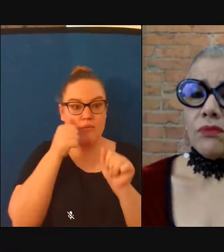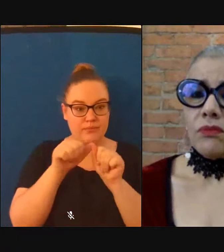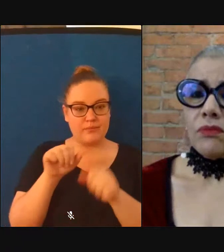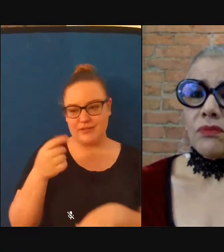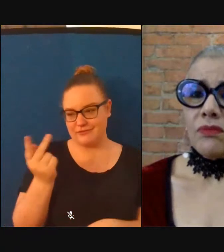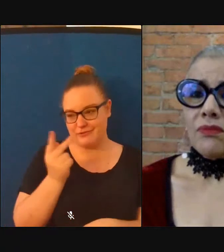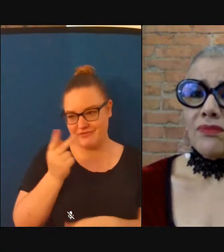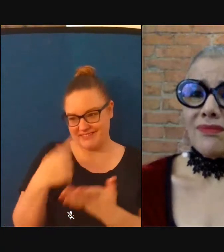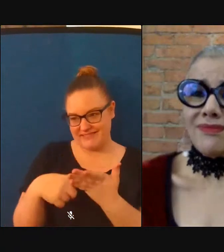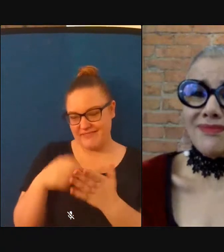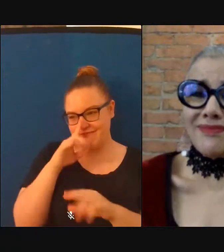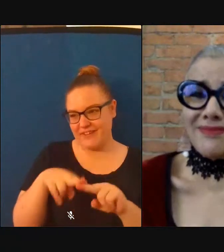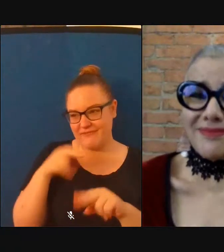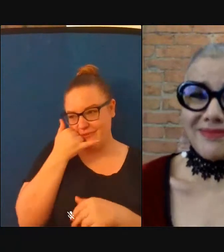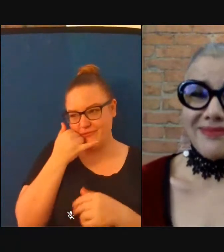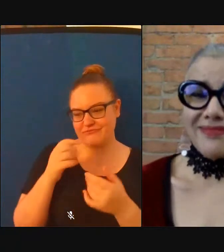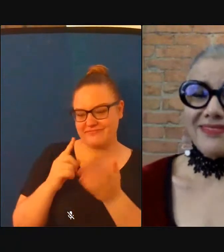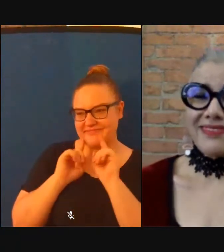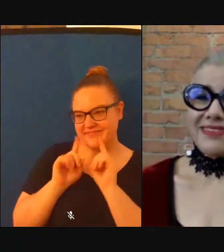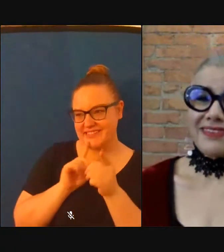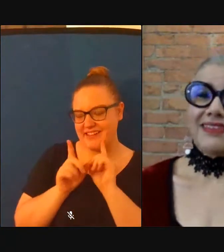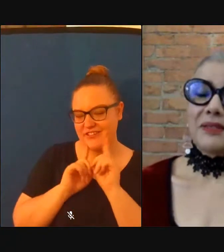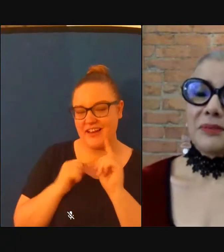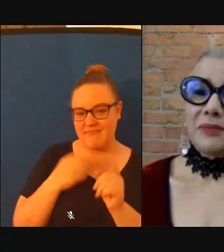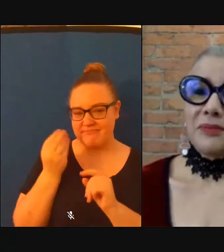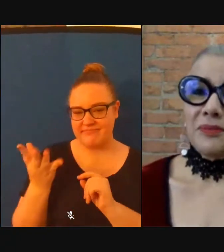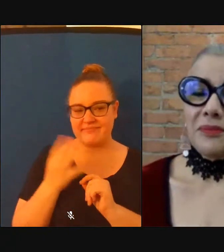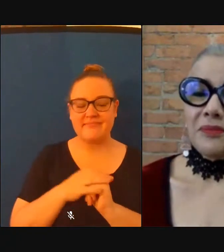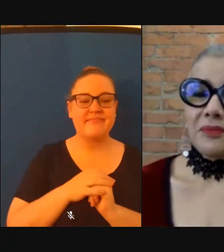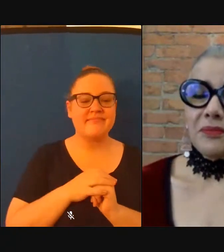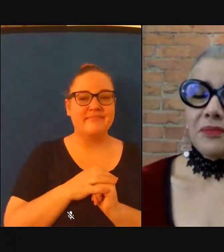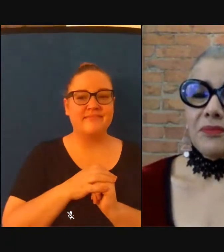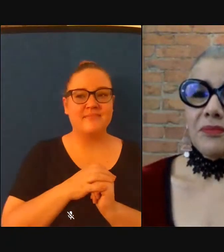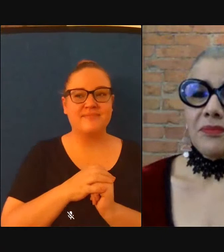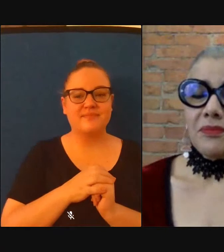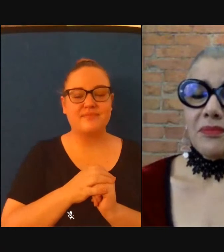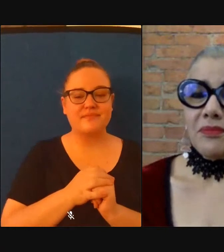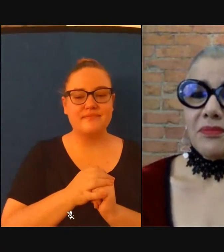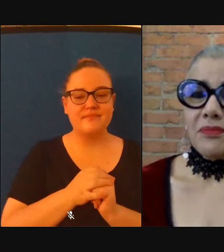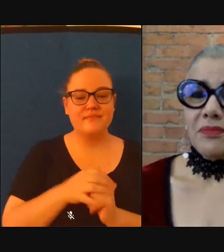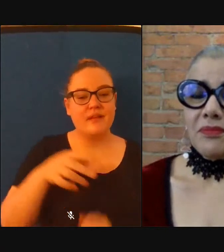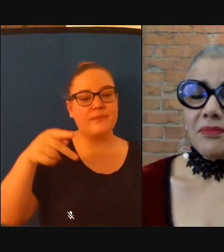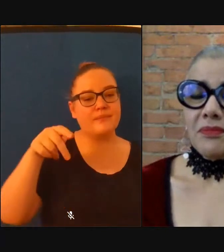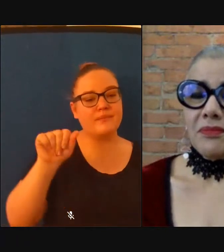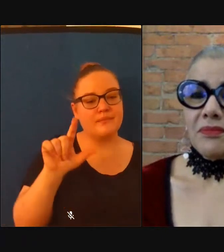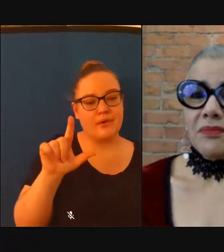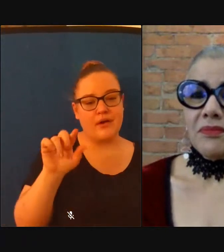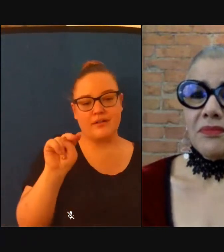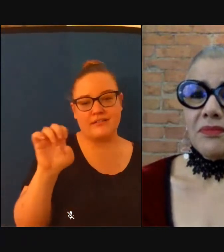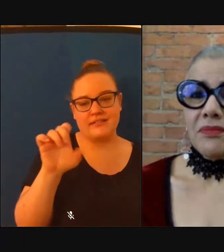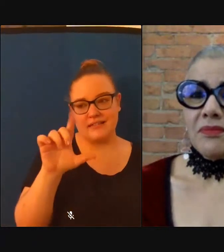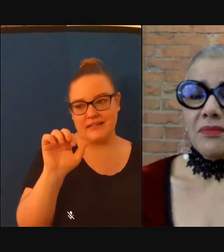fun phone conversations, is so Paul Nealon, who was